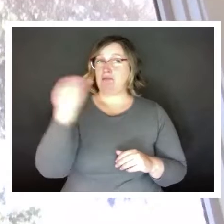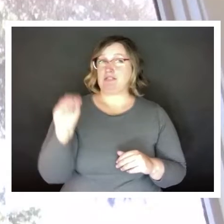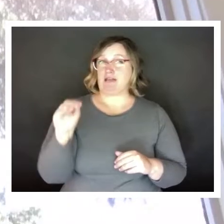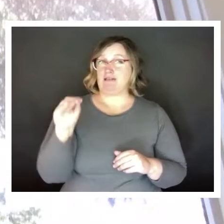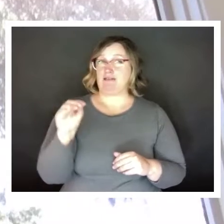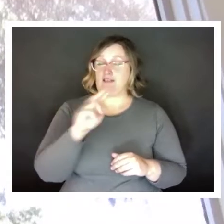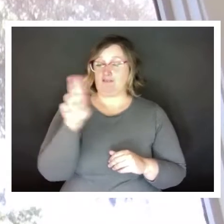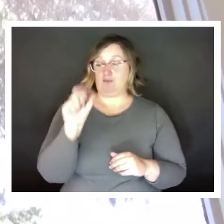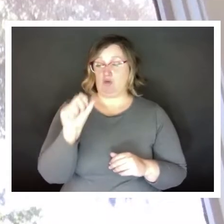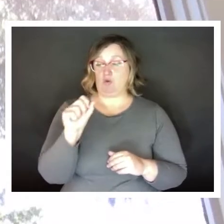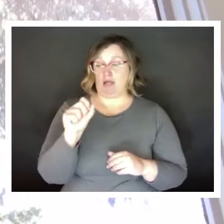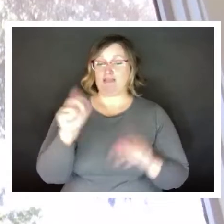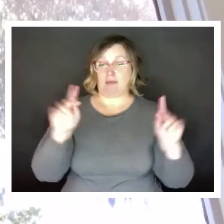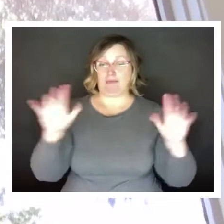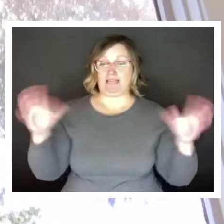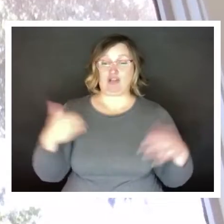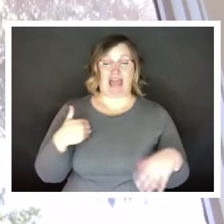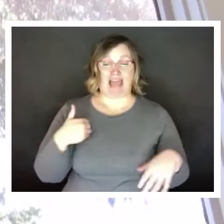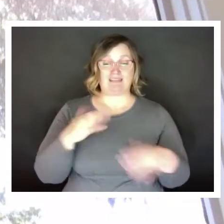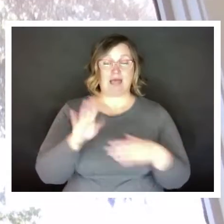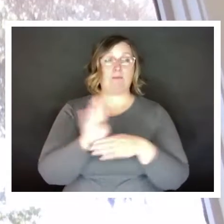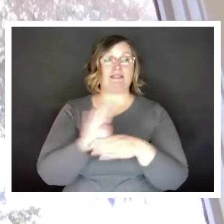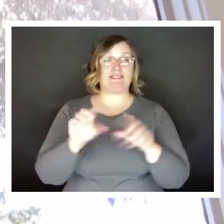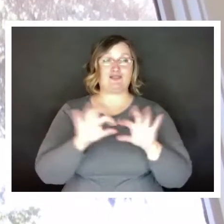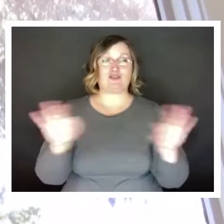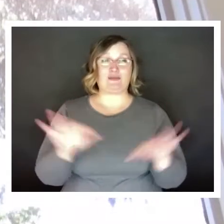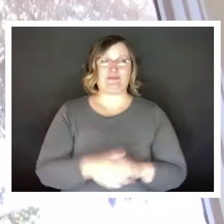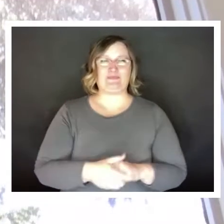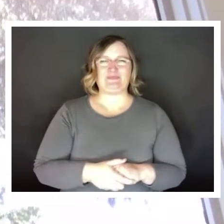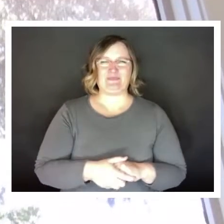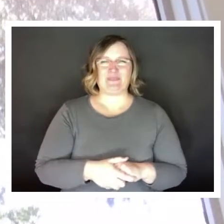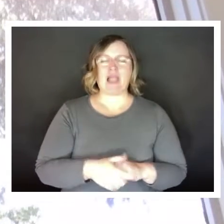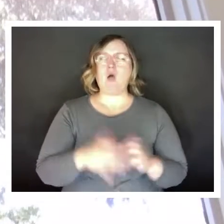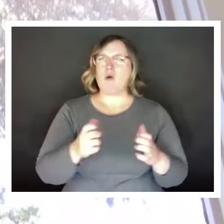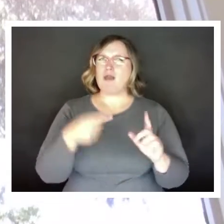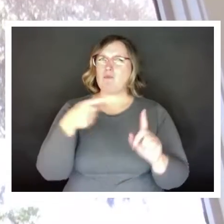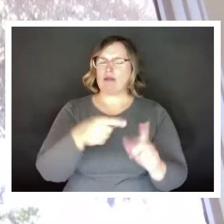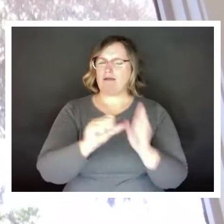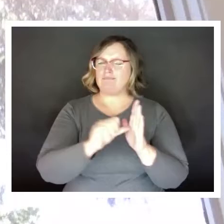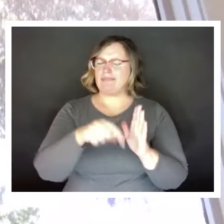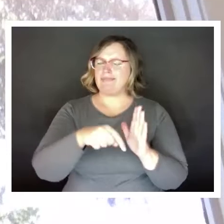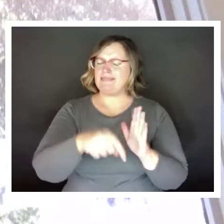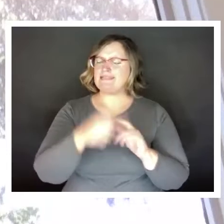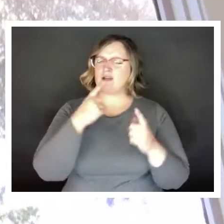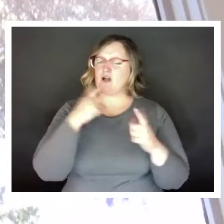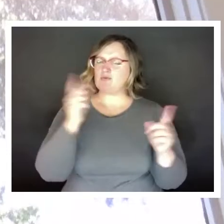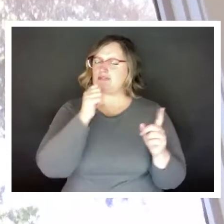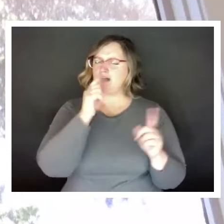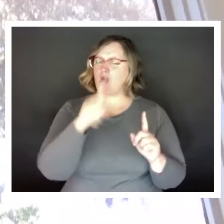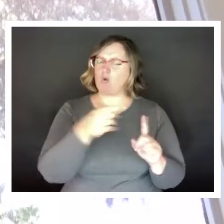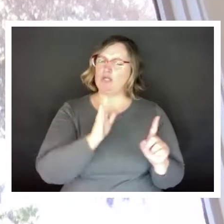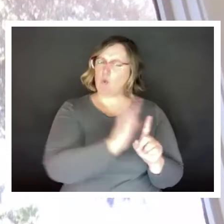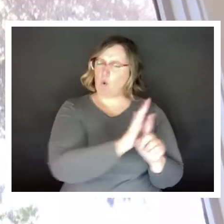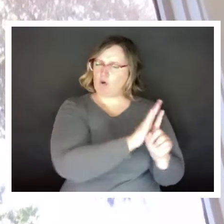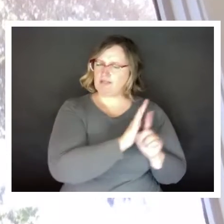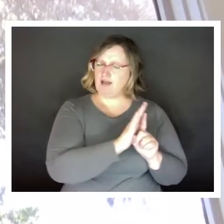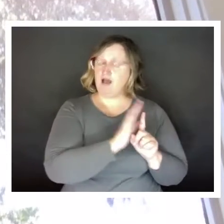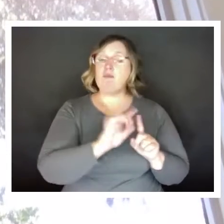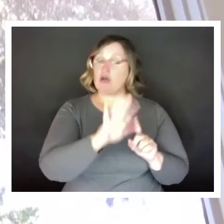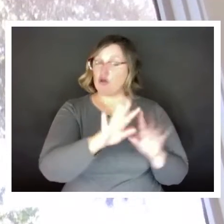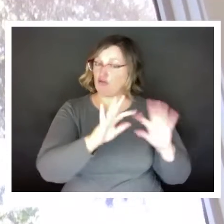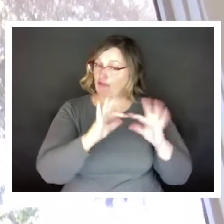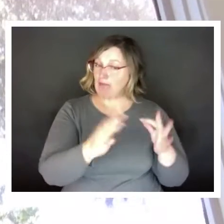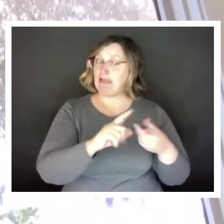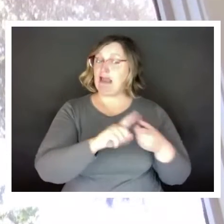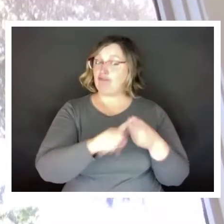population has a graduate business degree. I want to point out that this accomplishment was not only your own, but likely your family, friends,